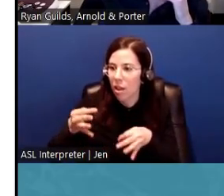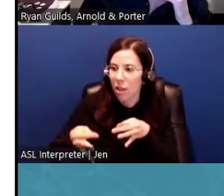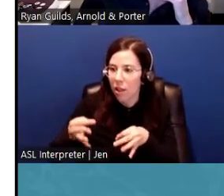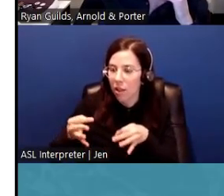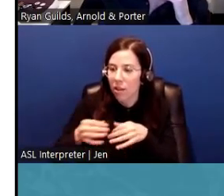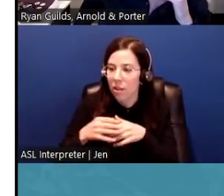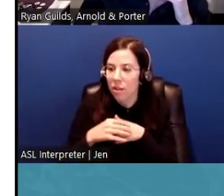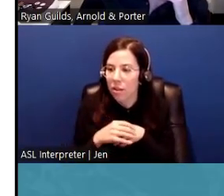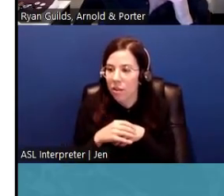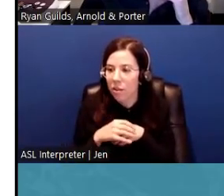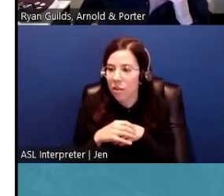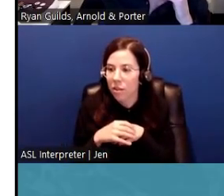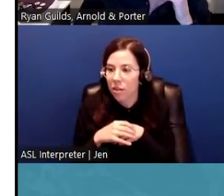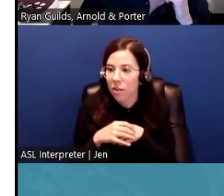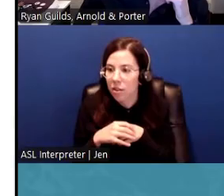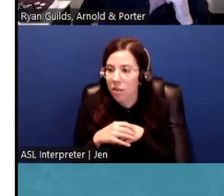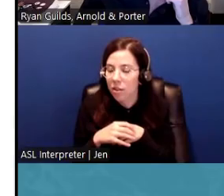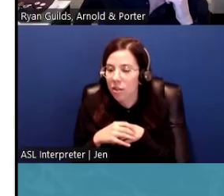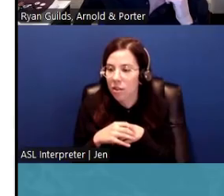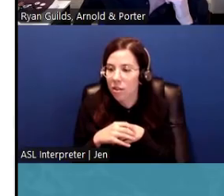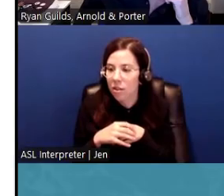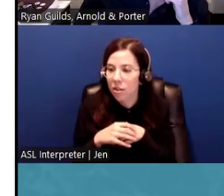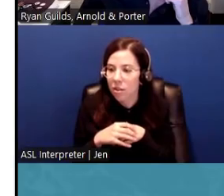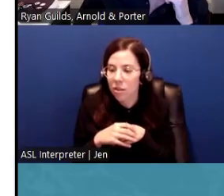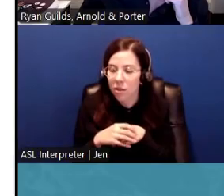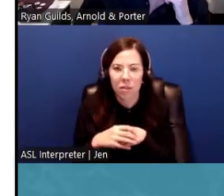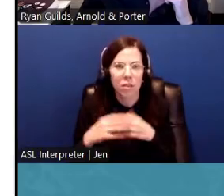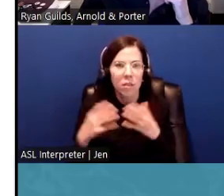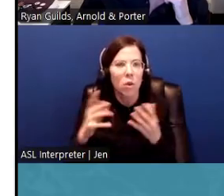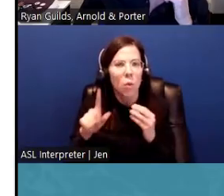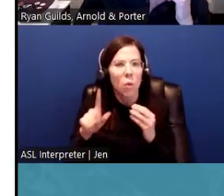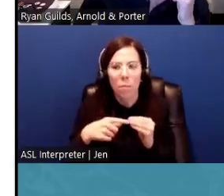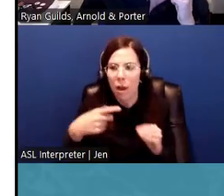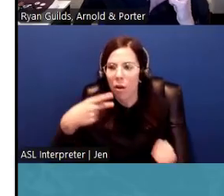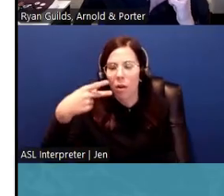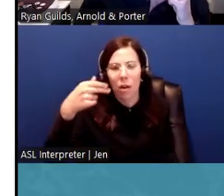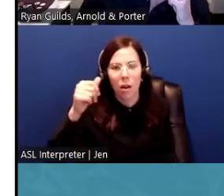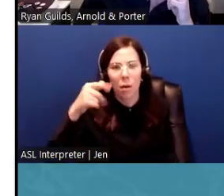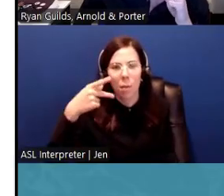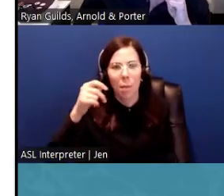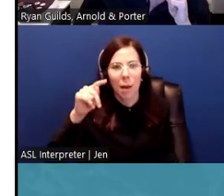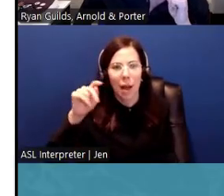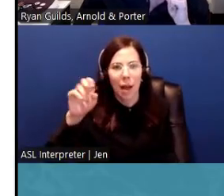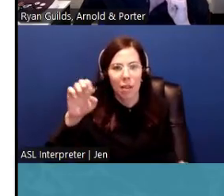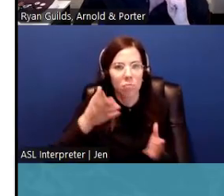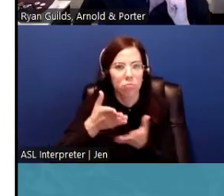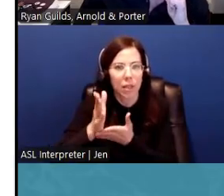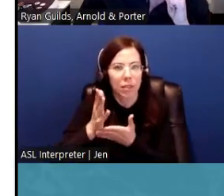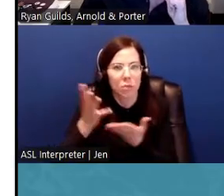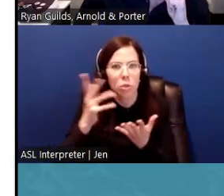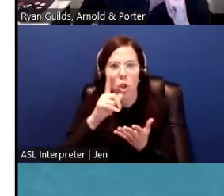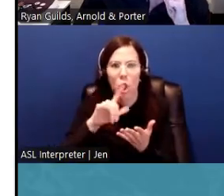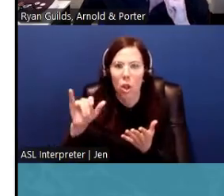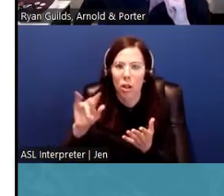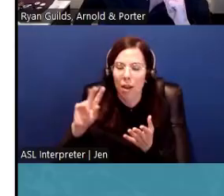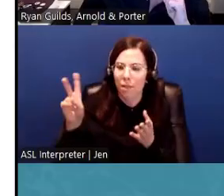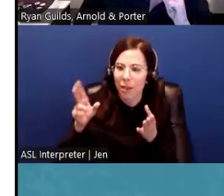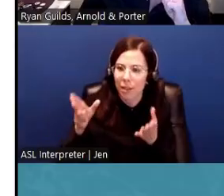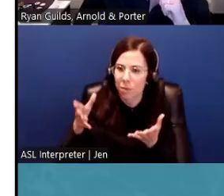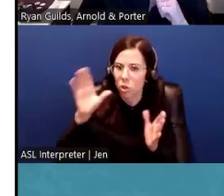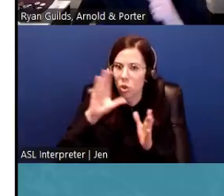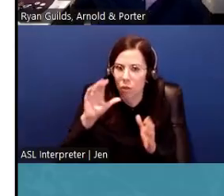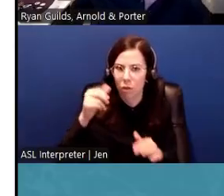ways. And so what about appellate rights? What does it look like around victims' rights and their ability to seek appellate